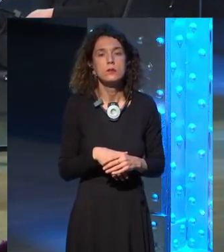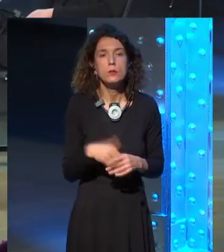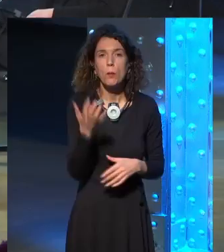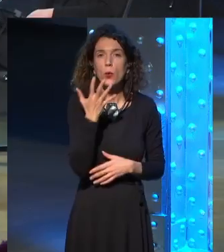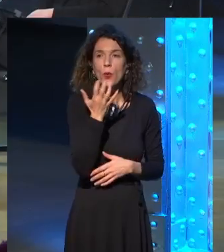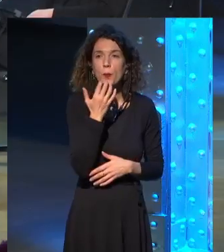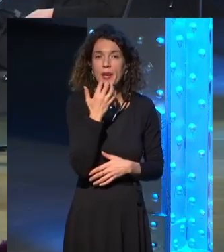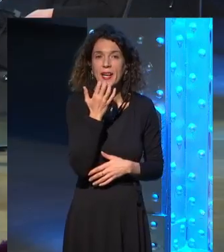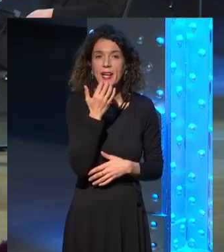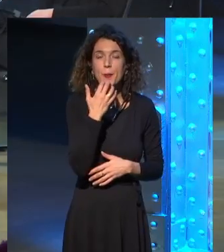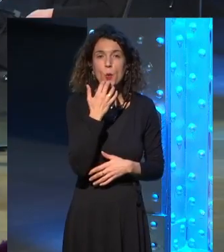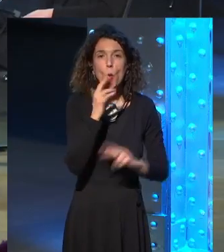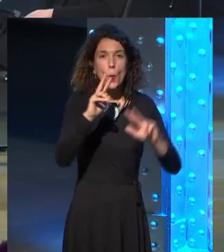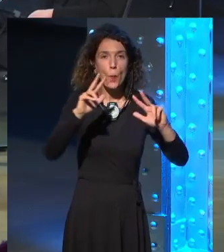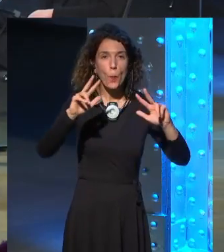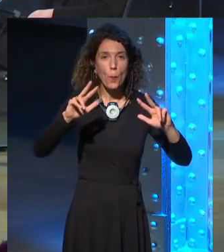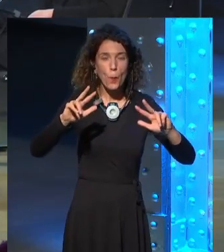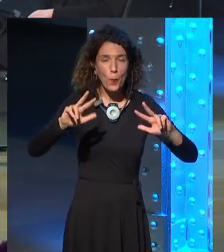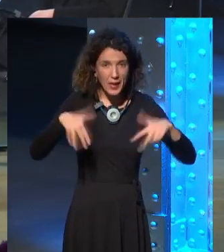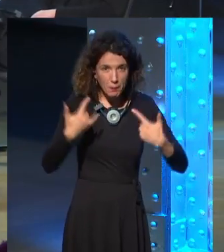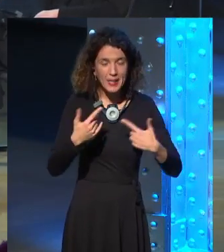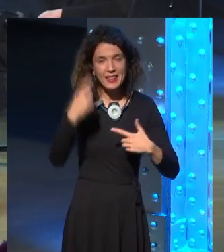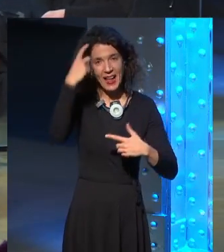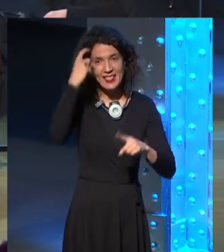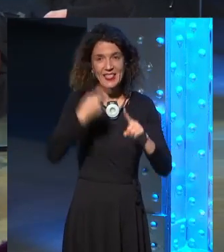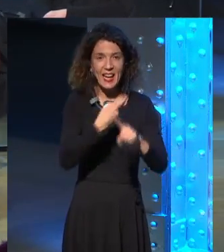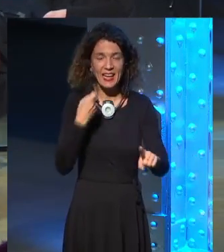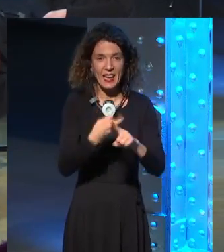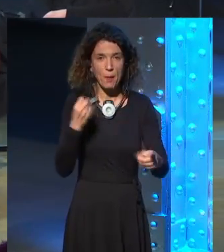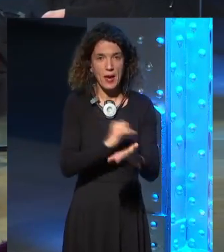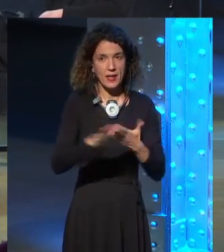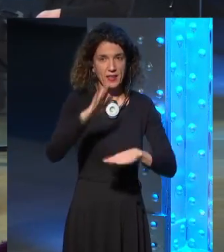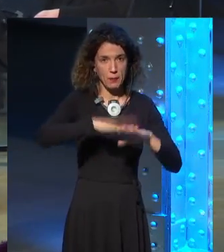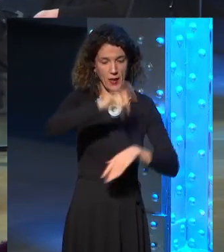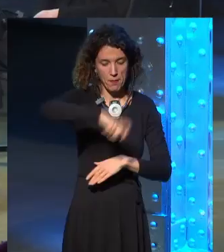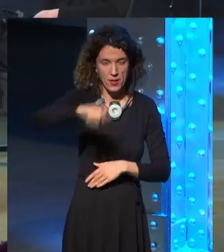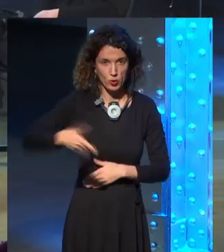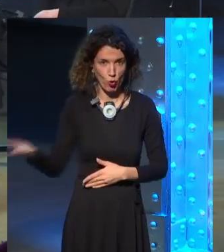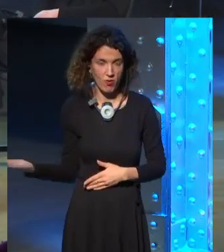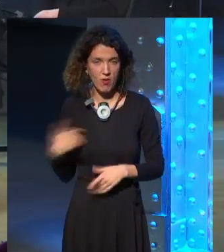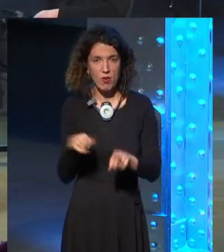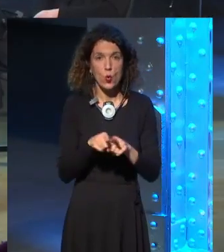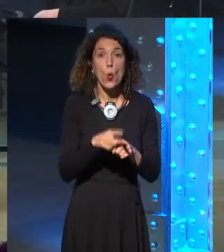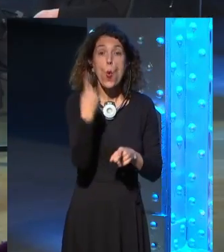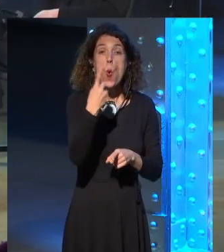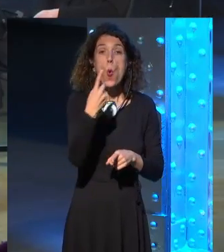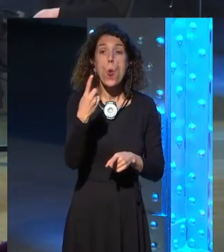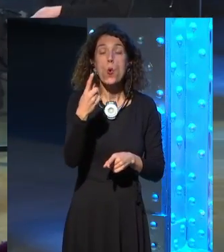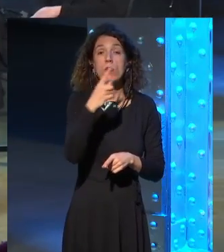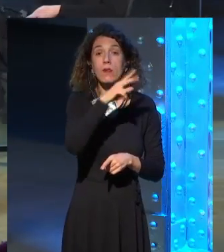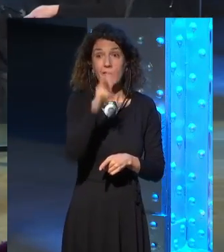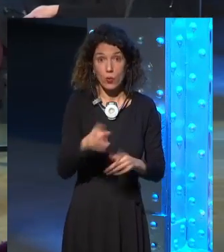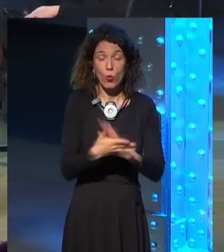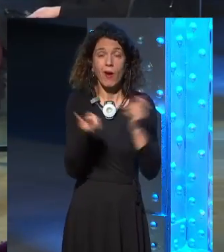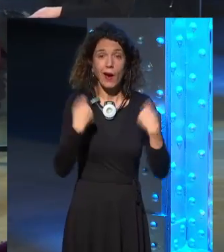people. Because they run the numbers on it, and for every pound they spend on this, they get £2.5